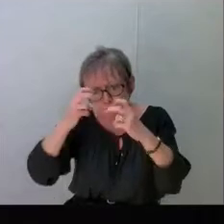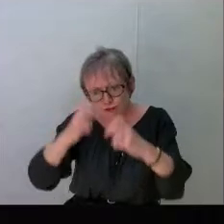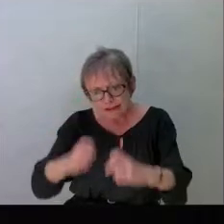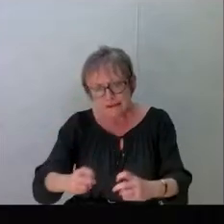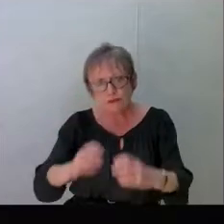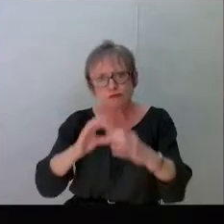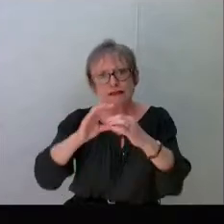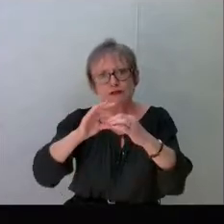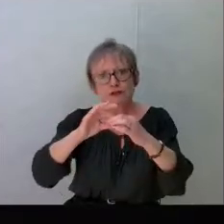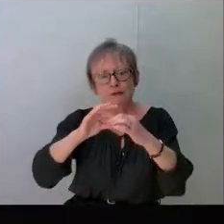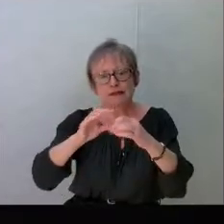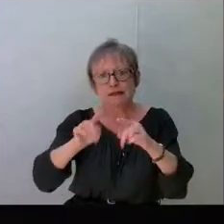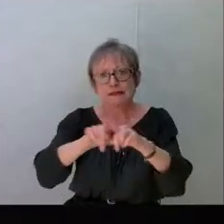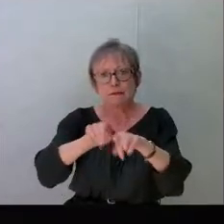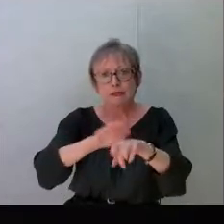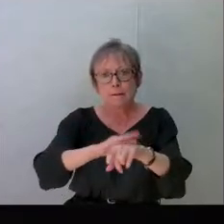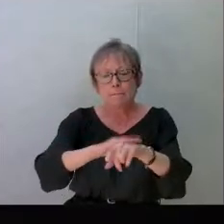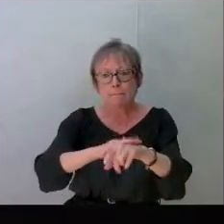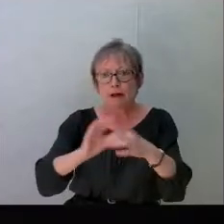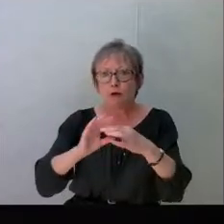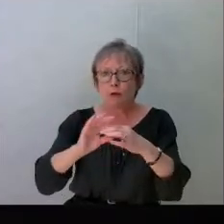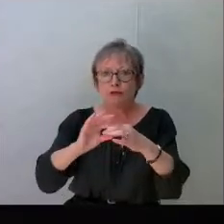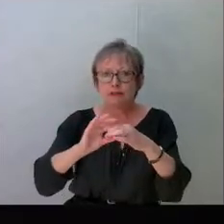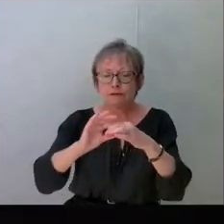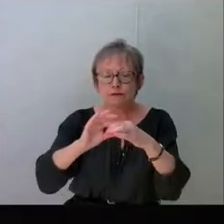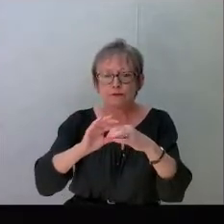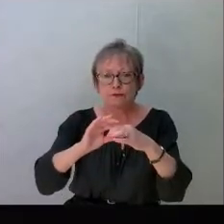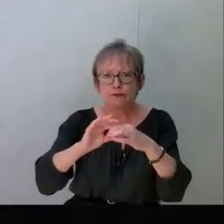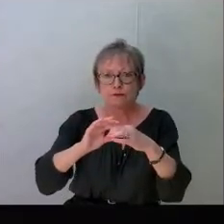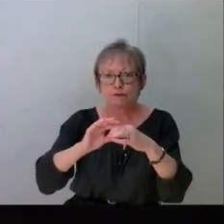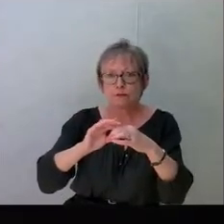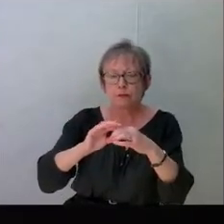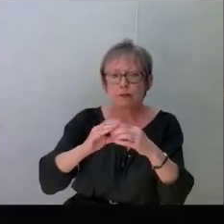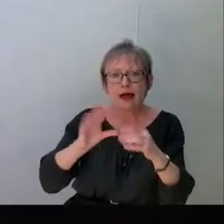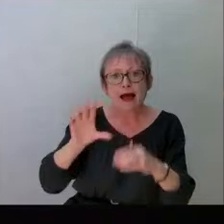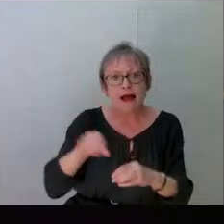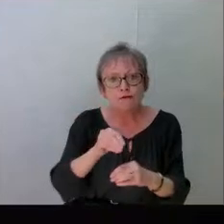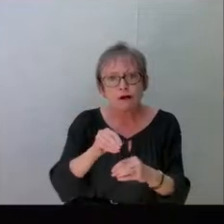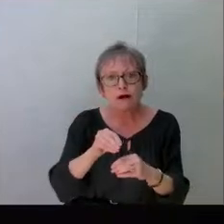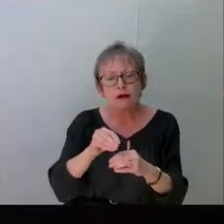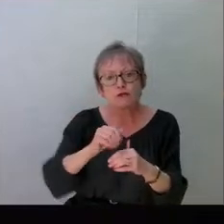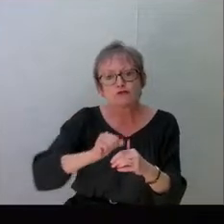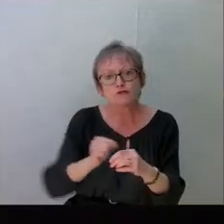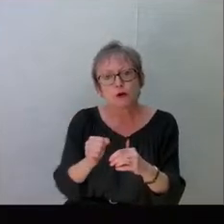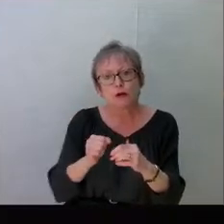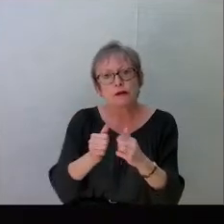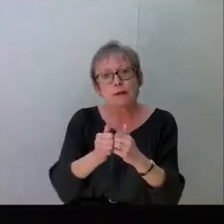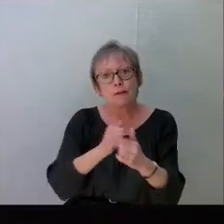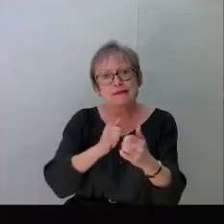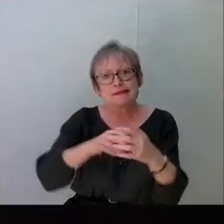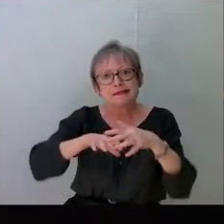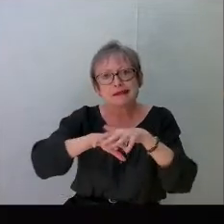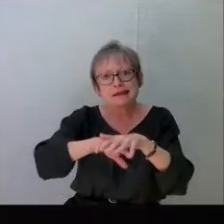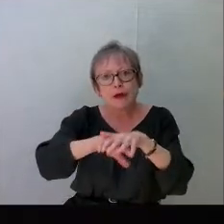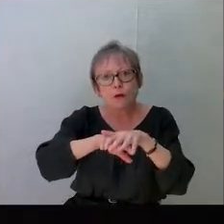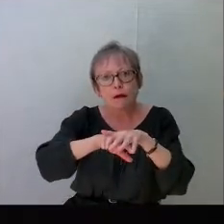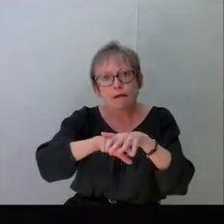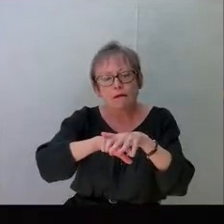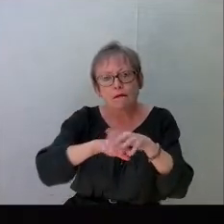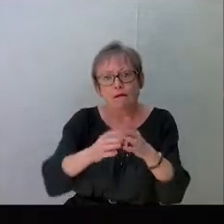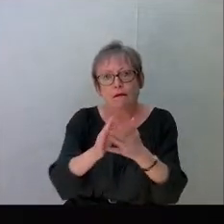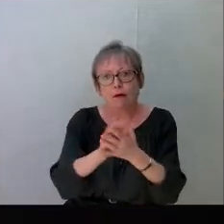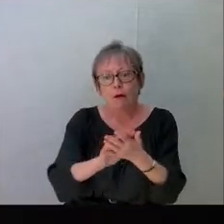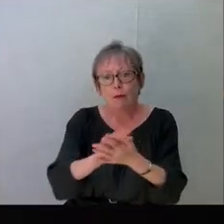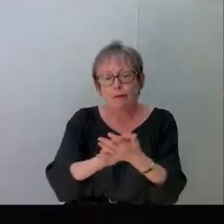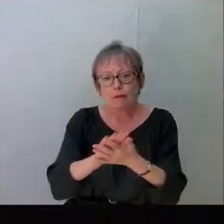relationships, and particularly with the Cooperative College UK, the Africa Scotland Business Network, and very proudly with